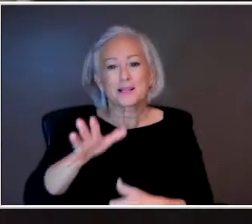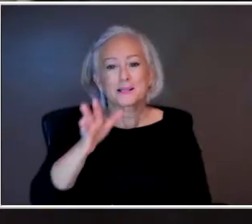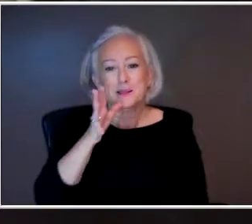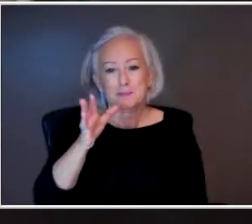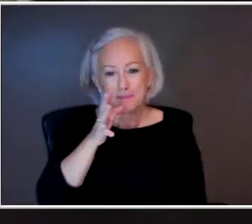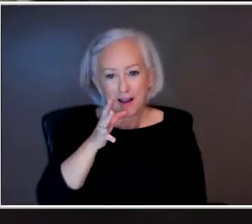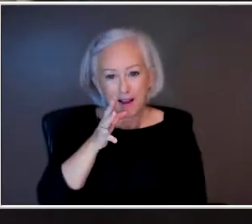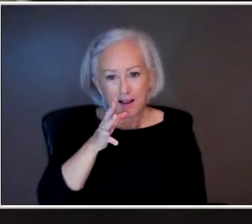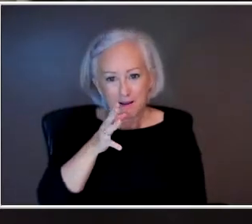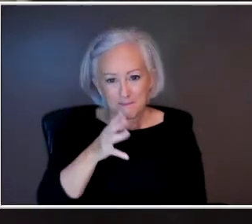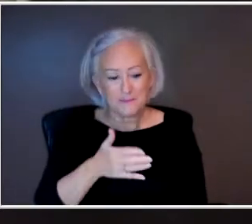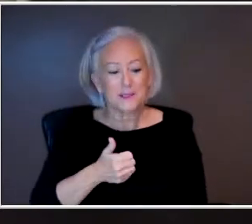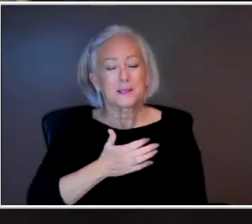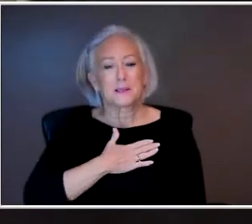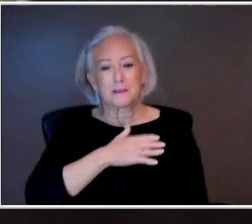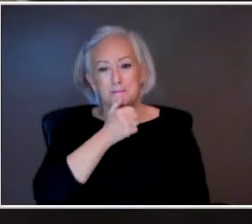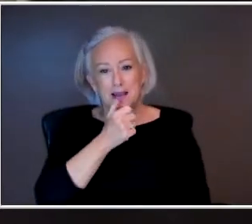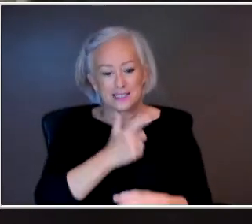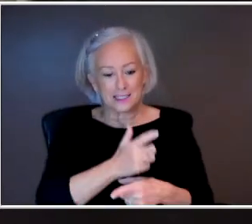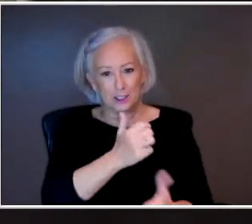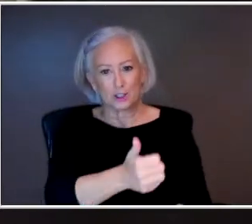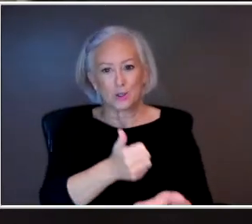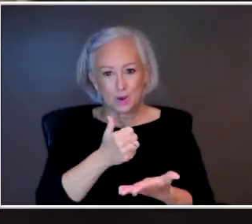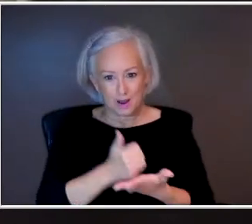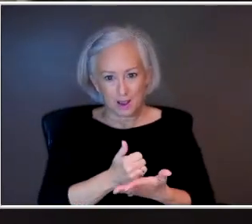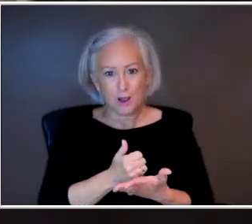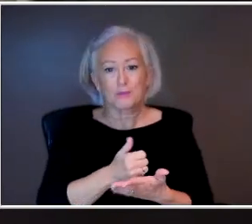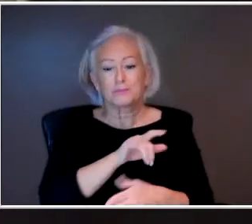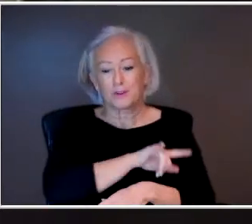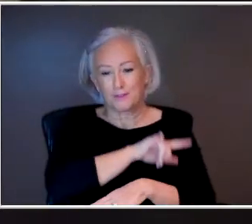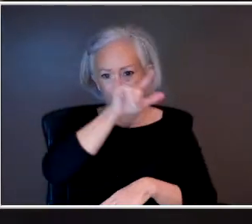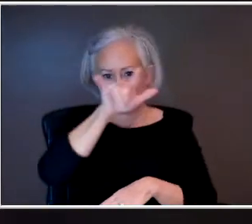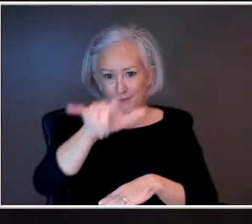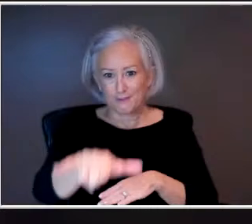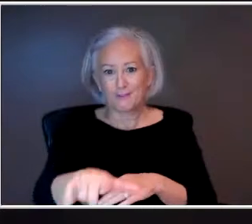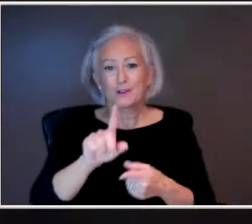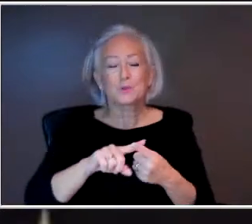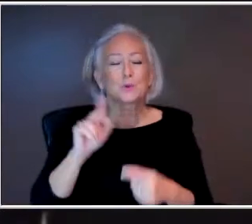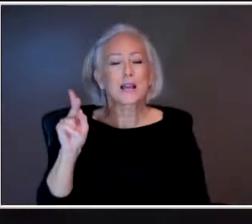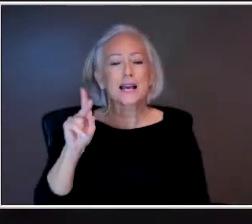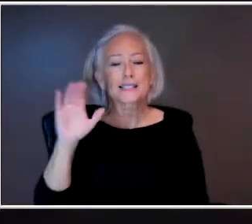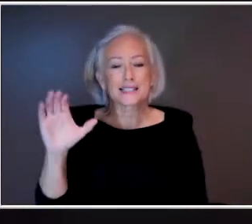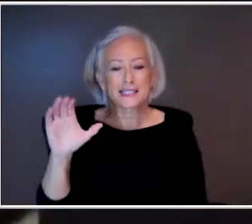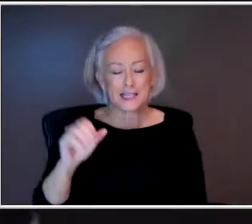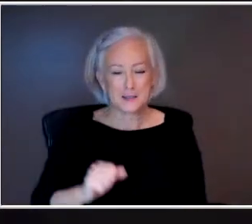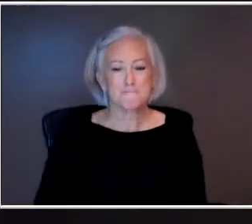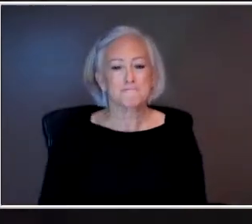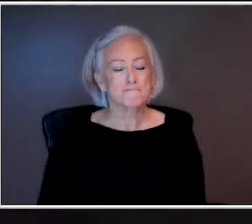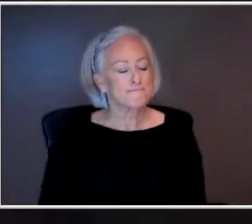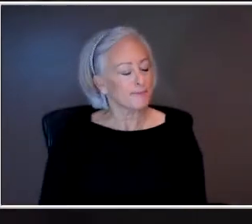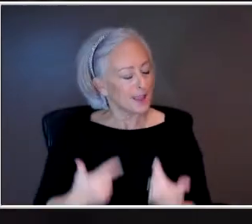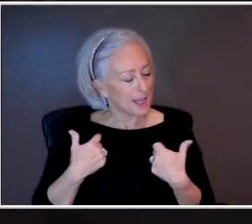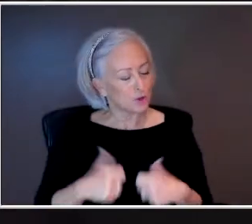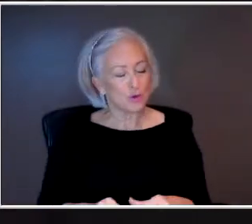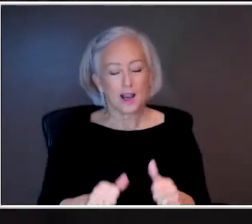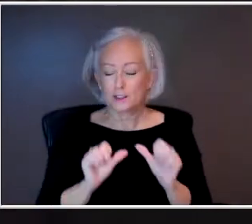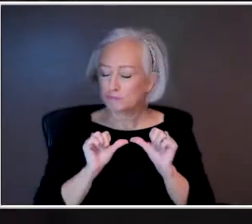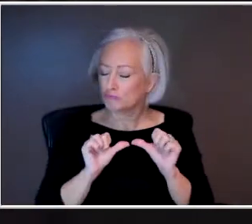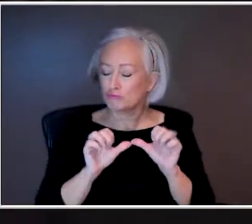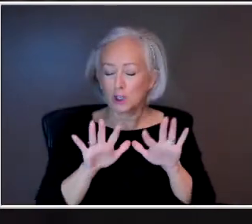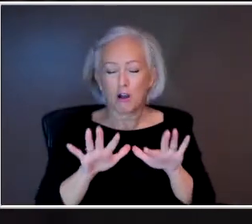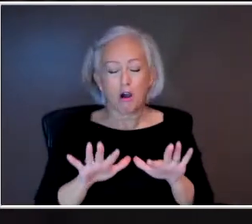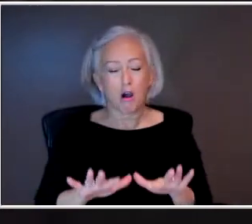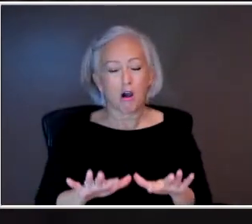my sister. She put us on a plane to go to Kansas City. And I just try to remain as calm as possible and